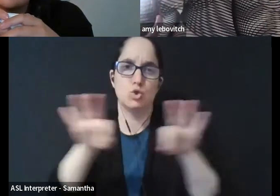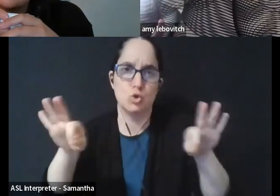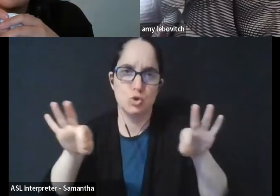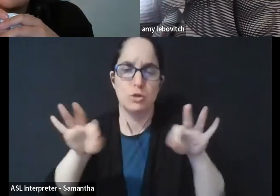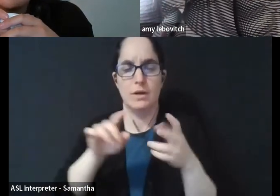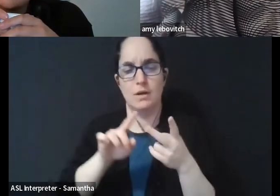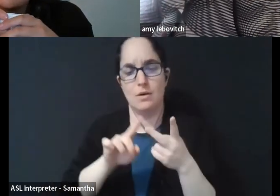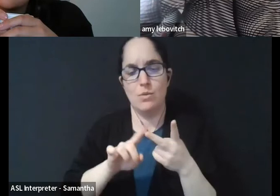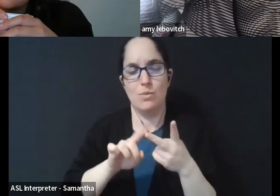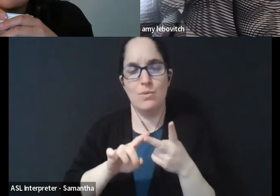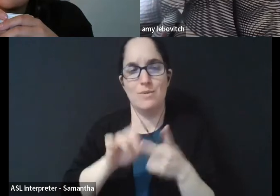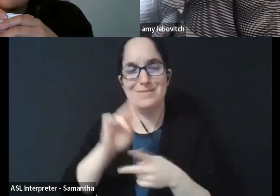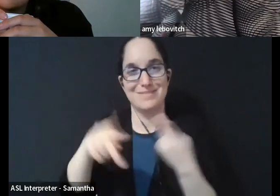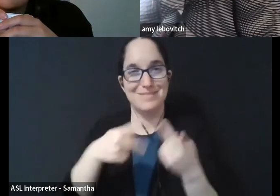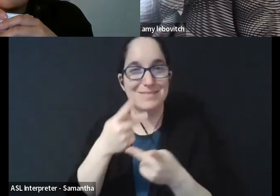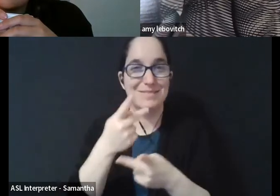of